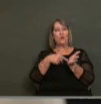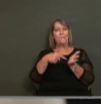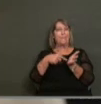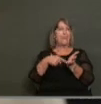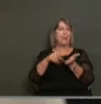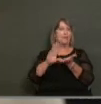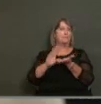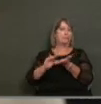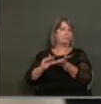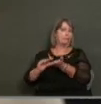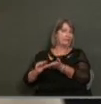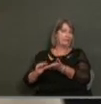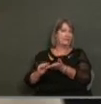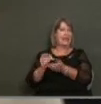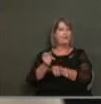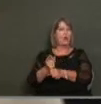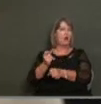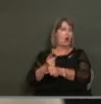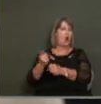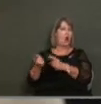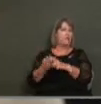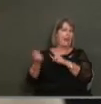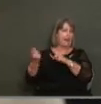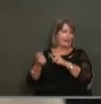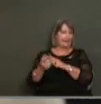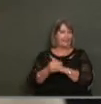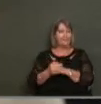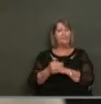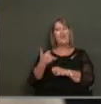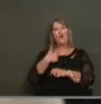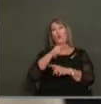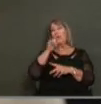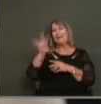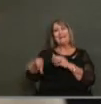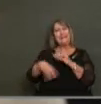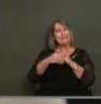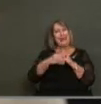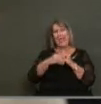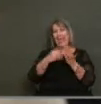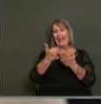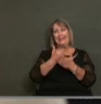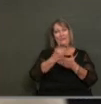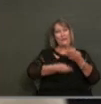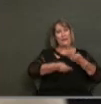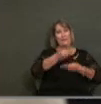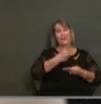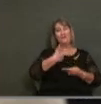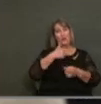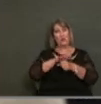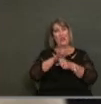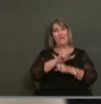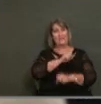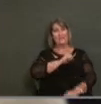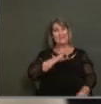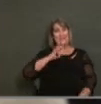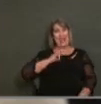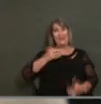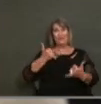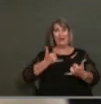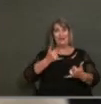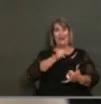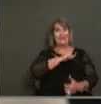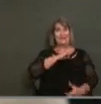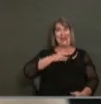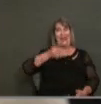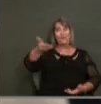Now, there wasn't a need to include any additional cost in this year's budget for it. We have staff right now. We're actually in the hiring